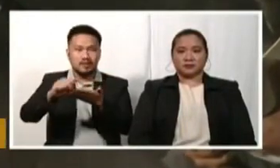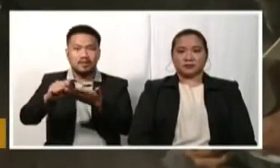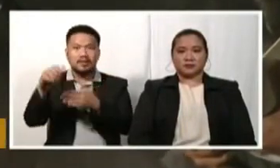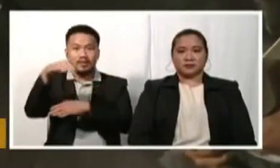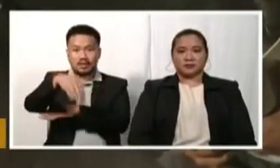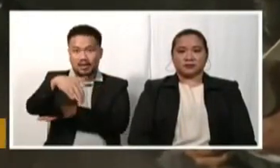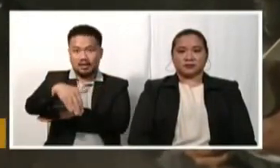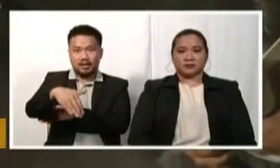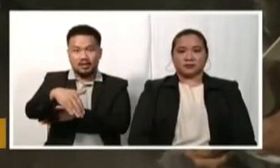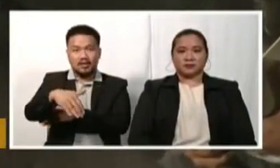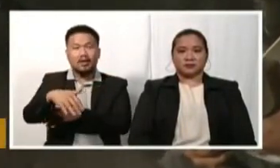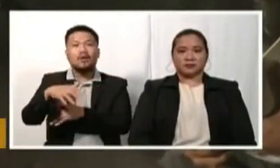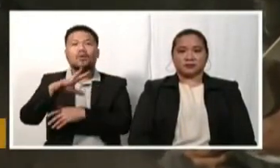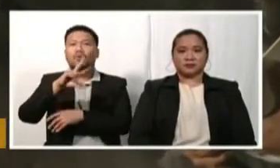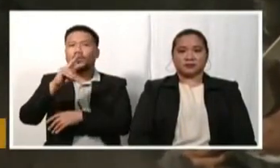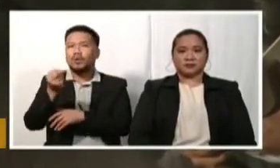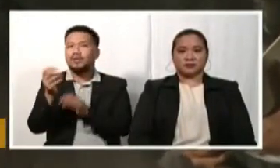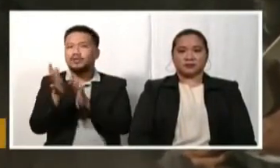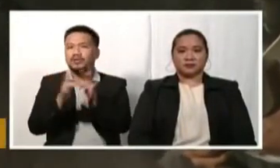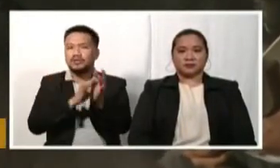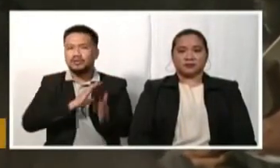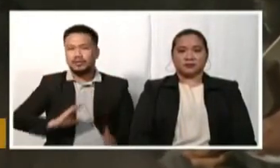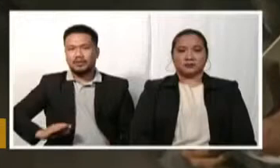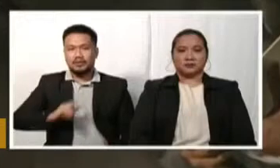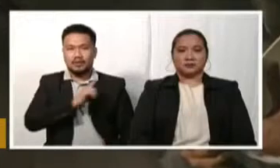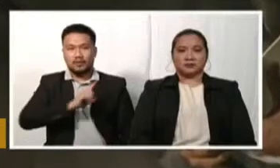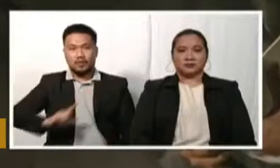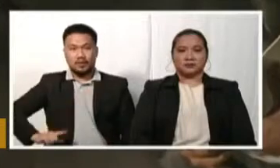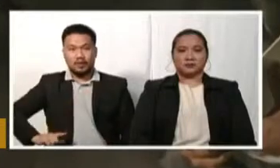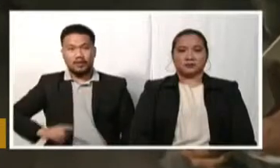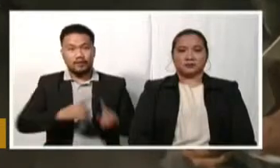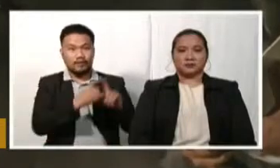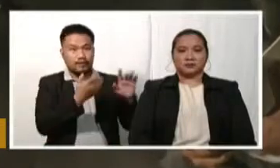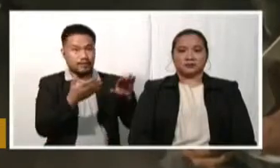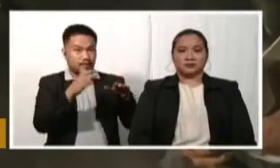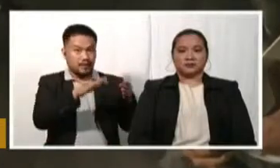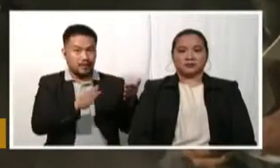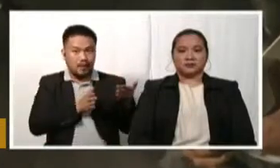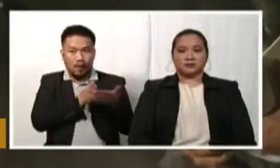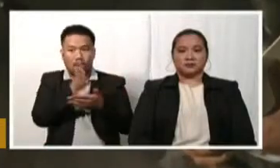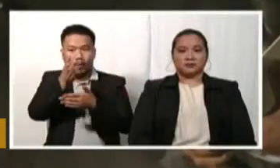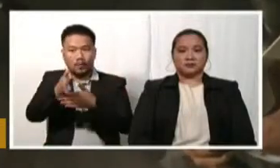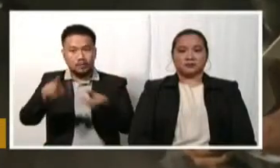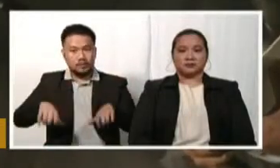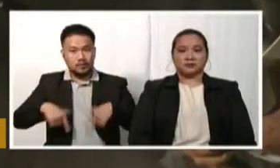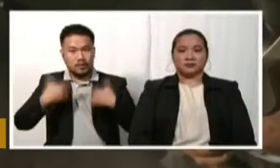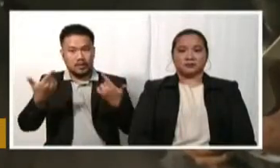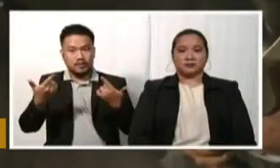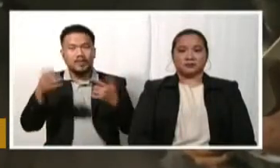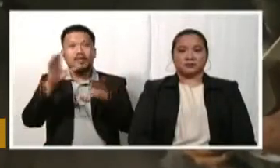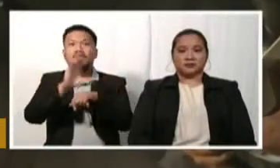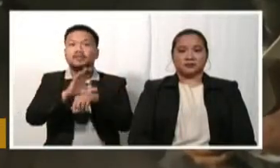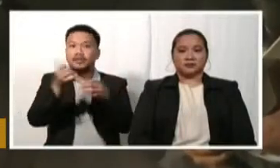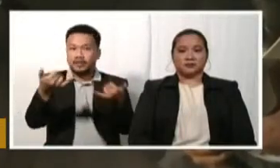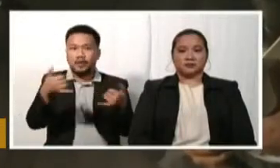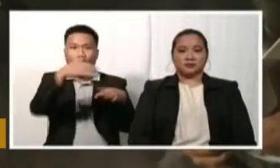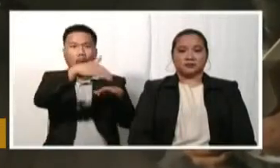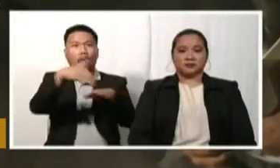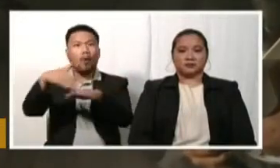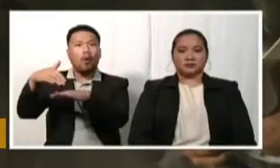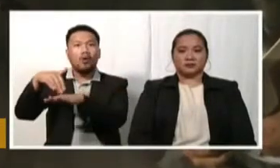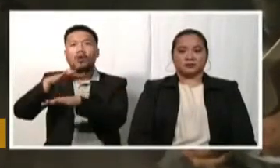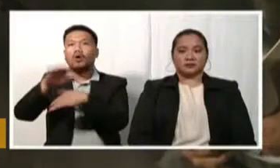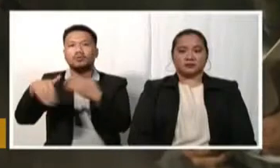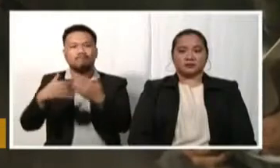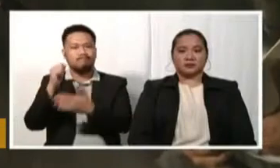over from death to life, the Church calls upon her sons and daughters scattered throughout the